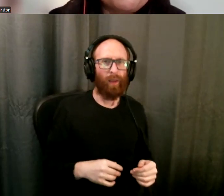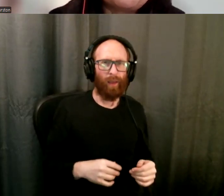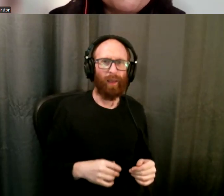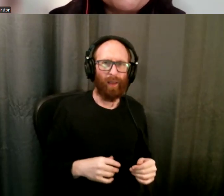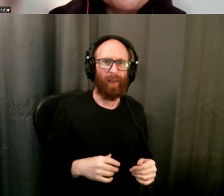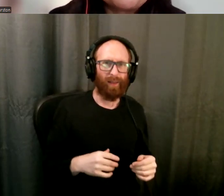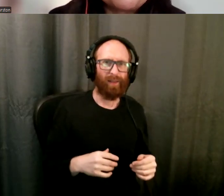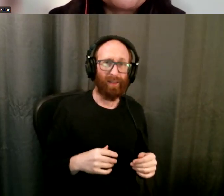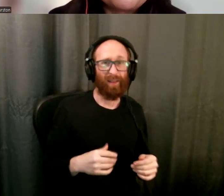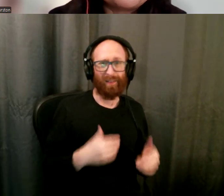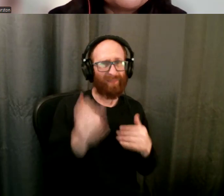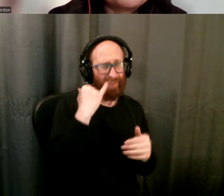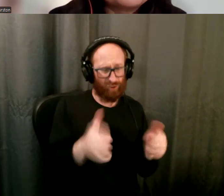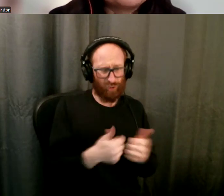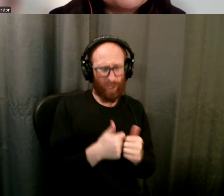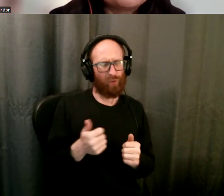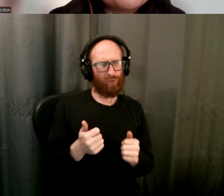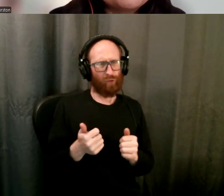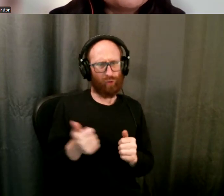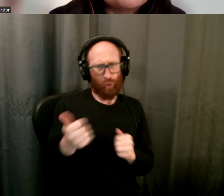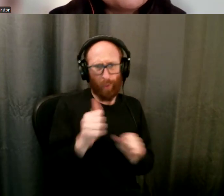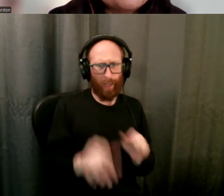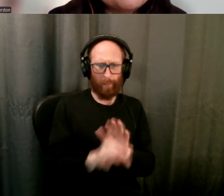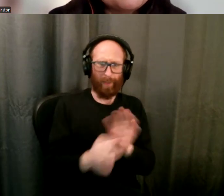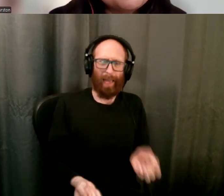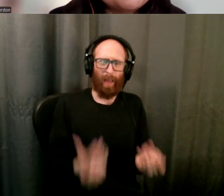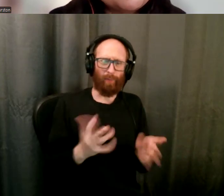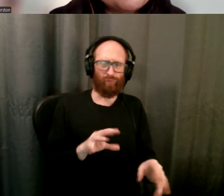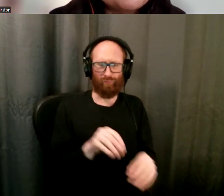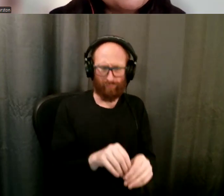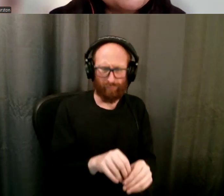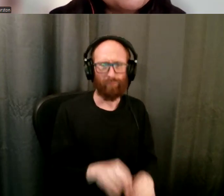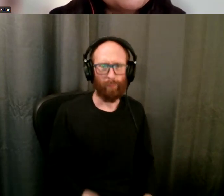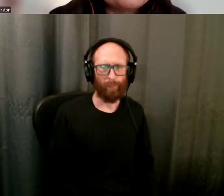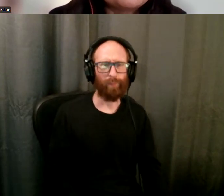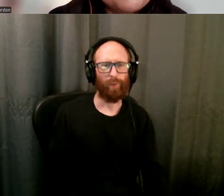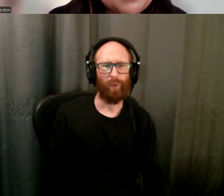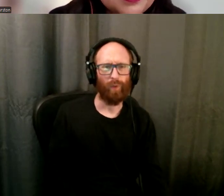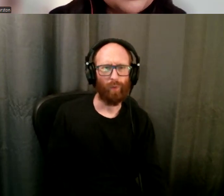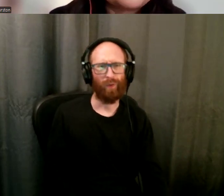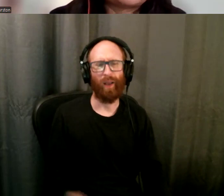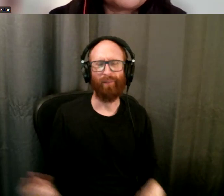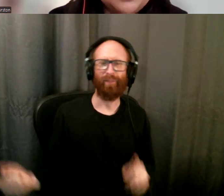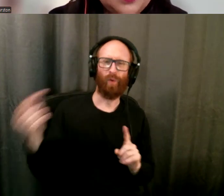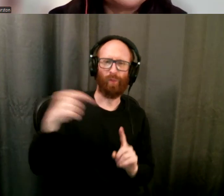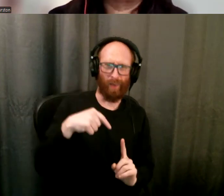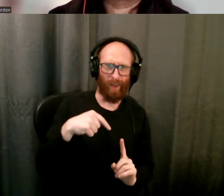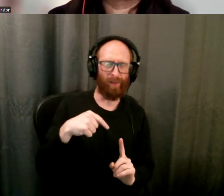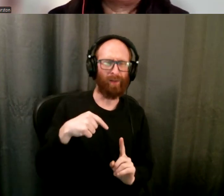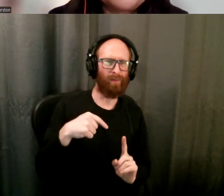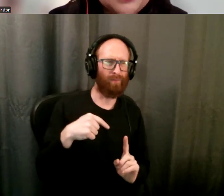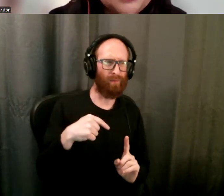Because again, it's back to also that kind of just honoring this is your human